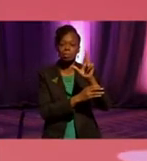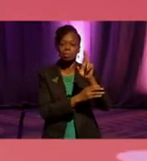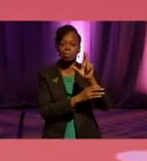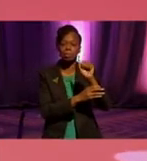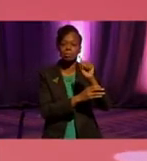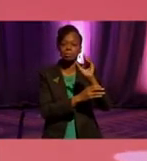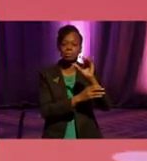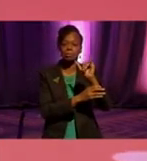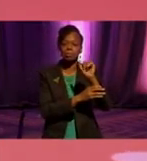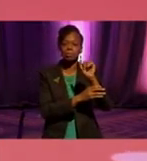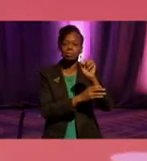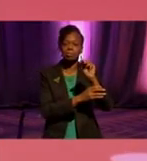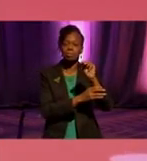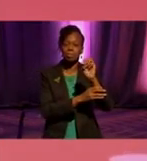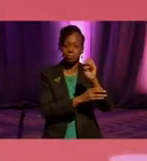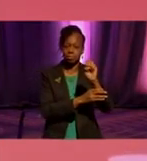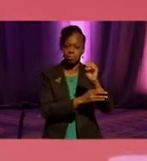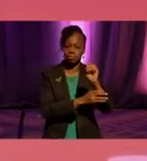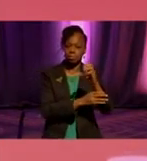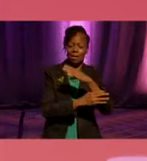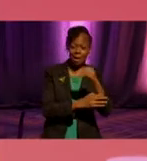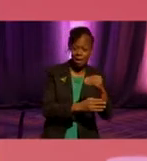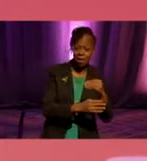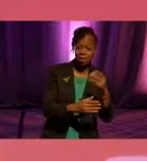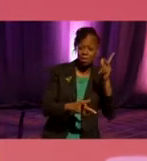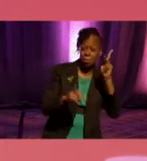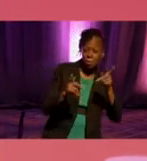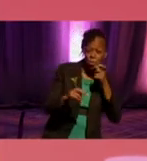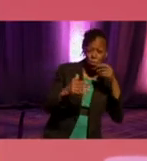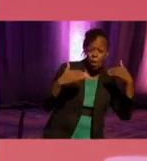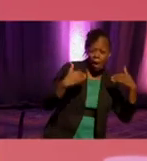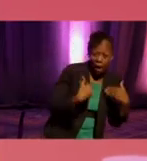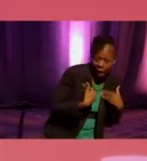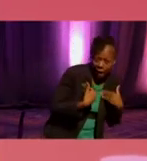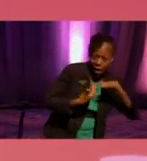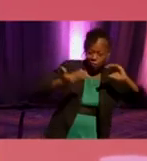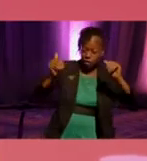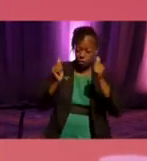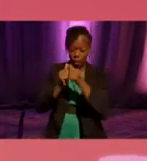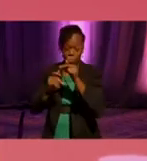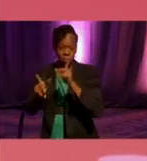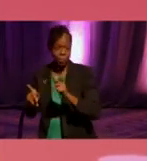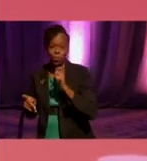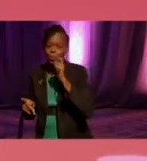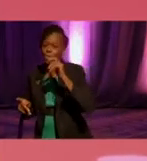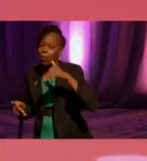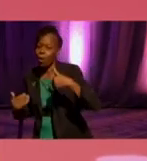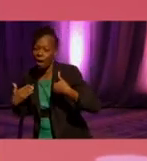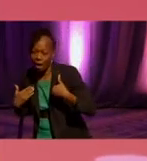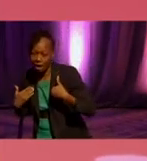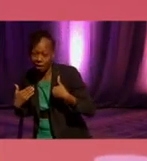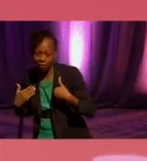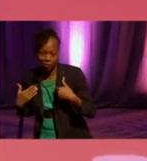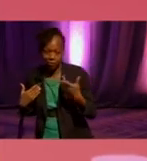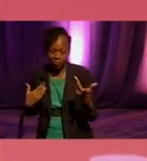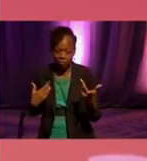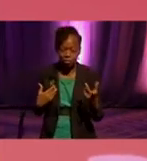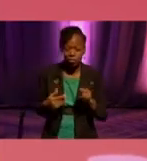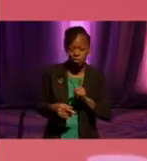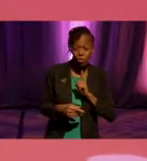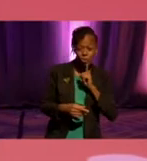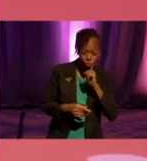intended, and recognizing that each one of these really determines how well we can